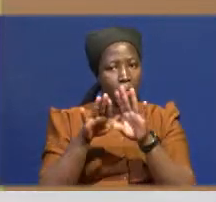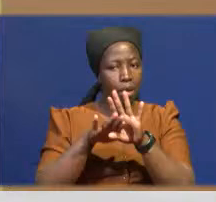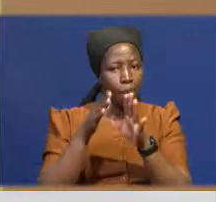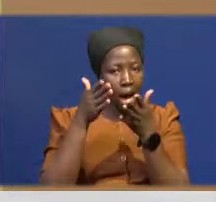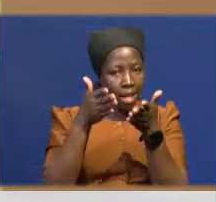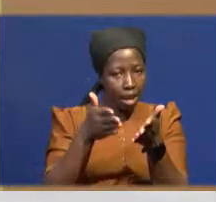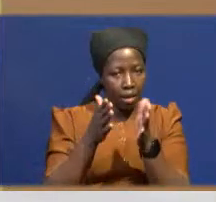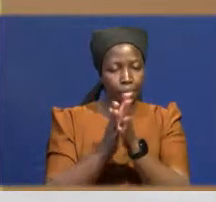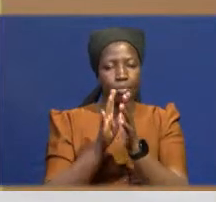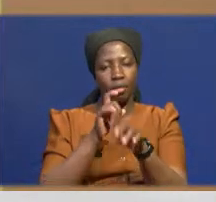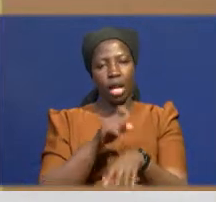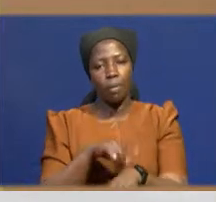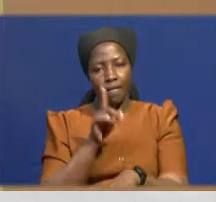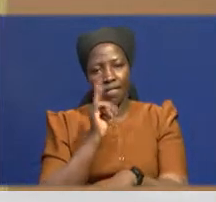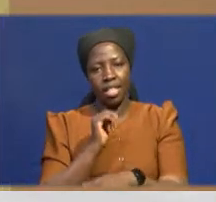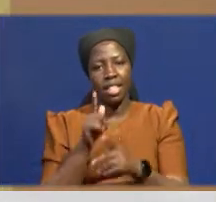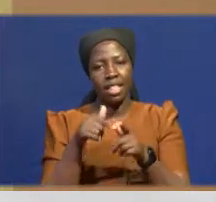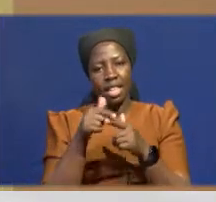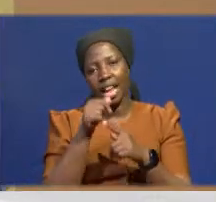Then there's a spec.